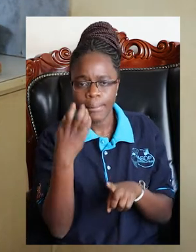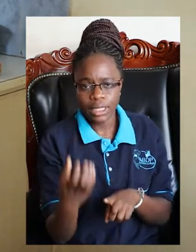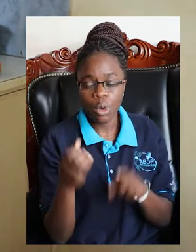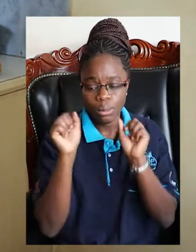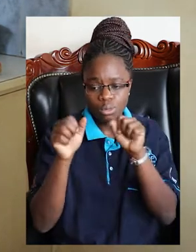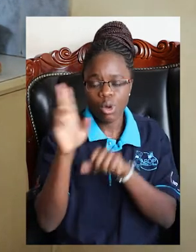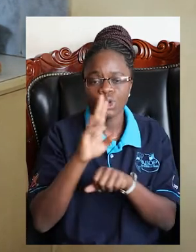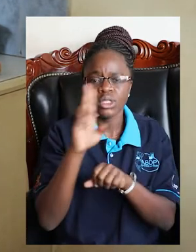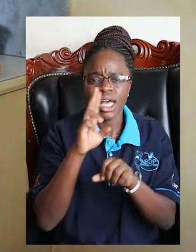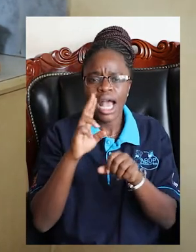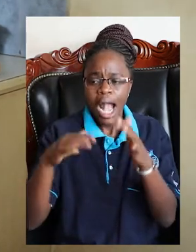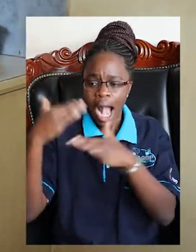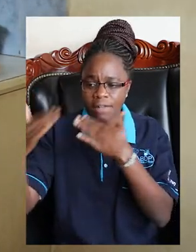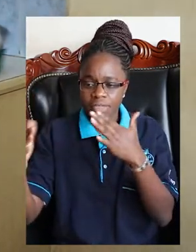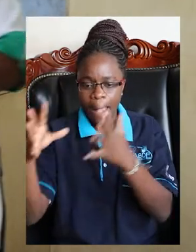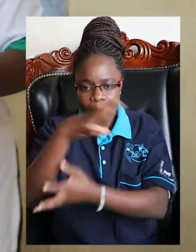together,